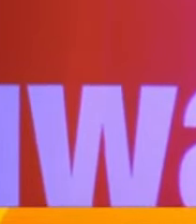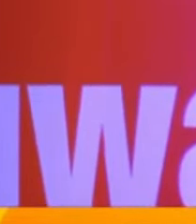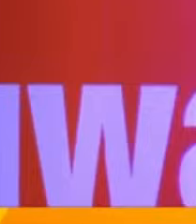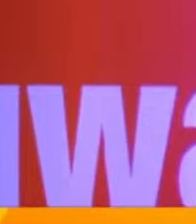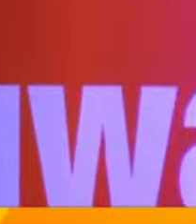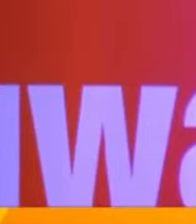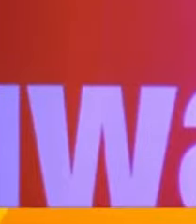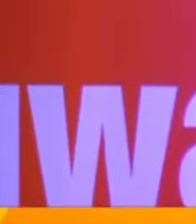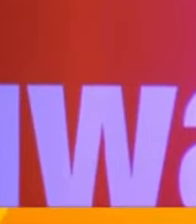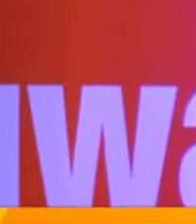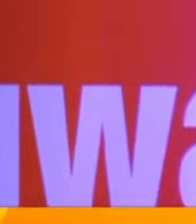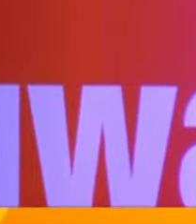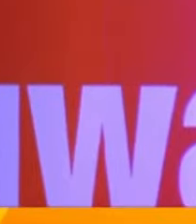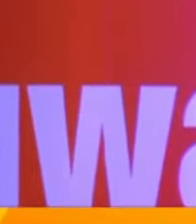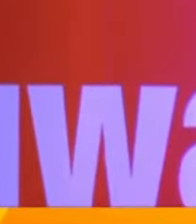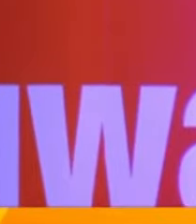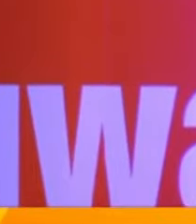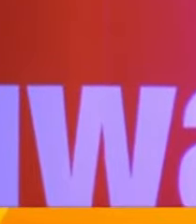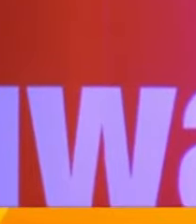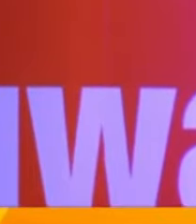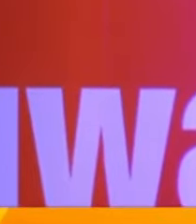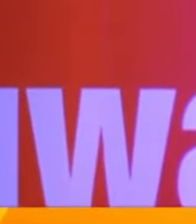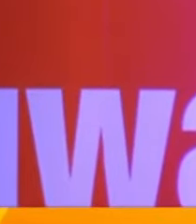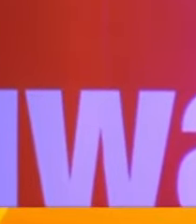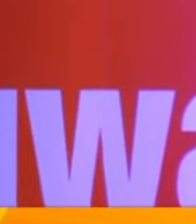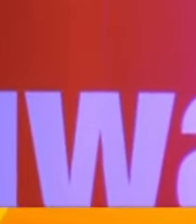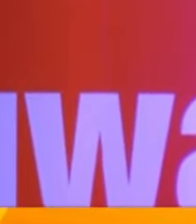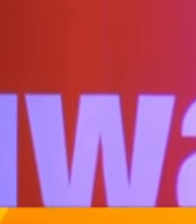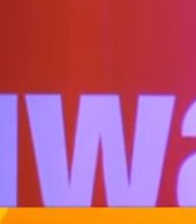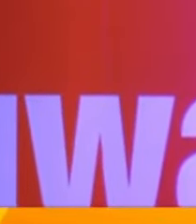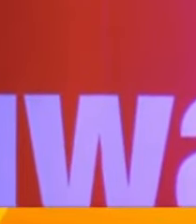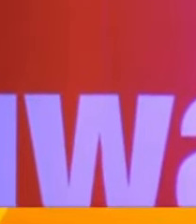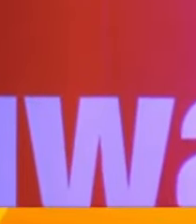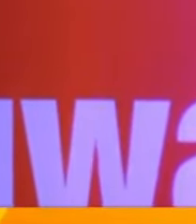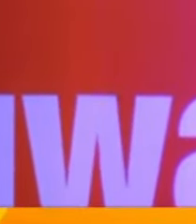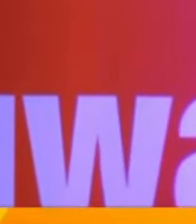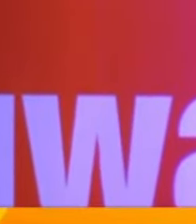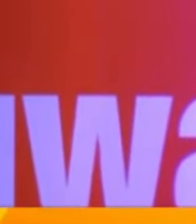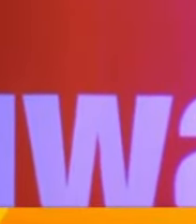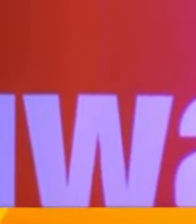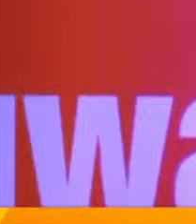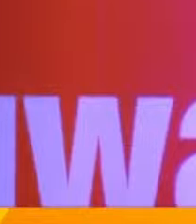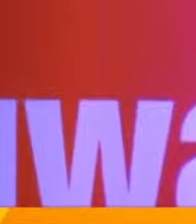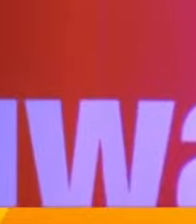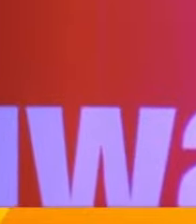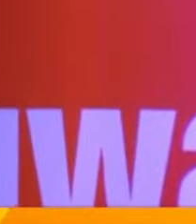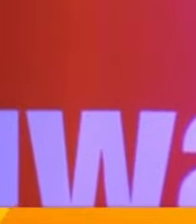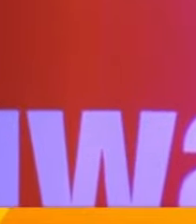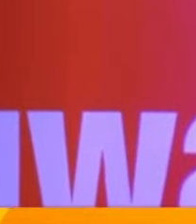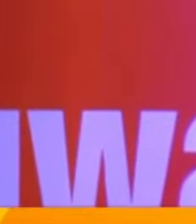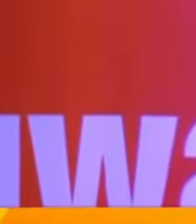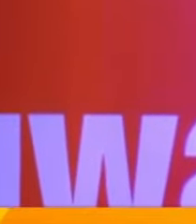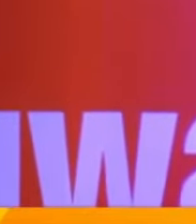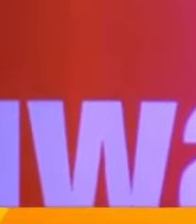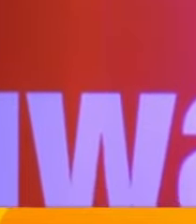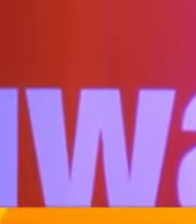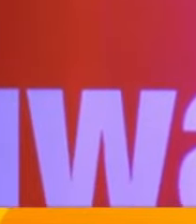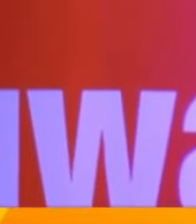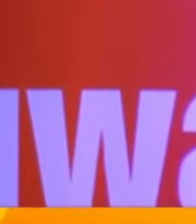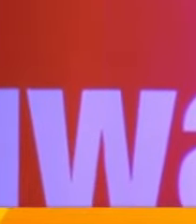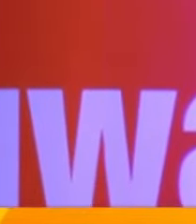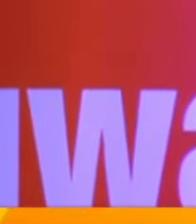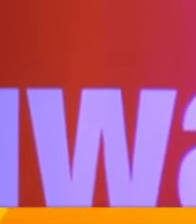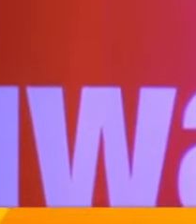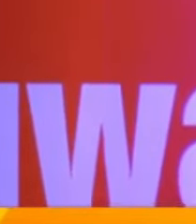Ashura, who won Global Ford Foundation. Ford Foundation, she won.